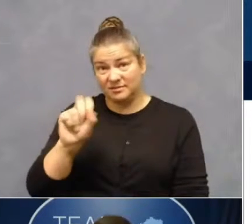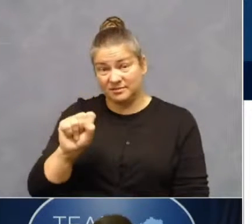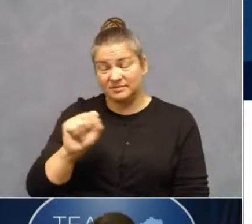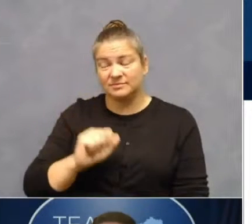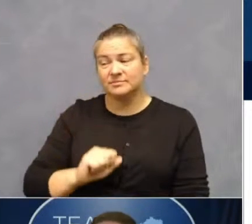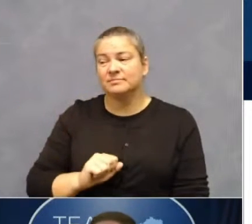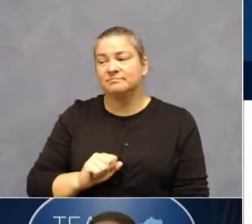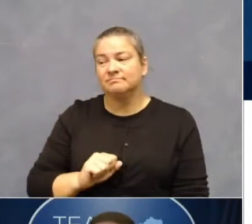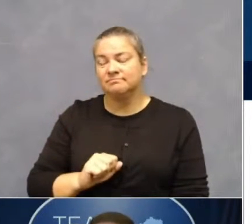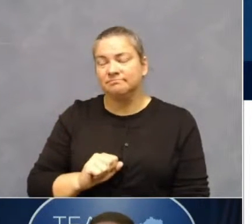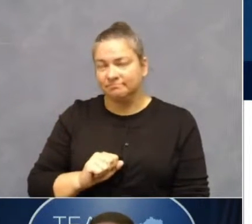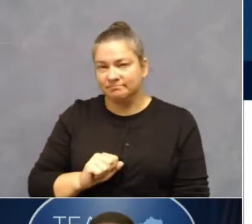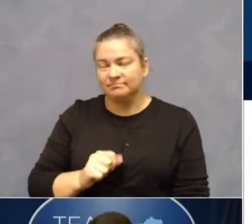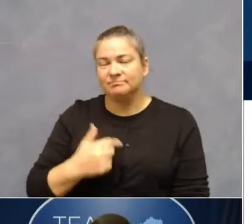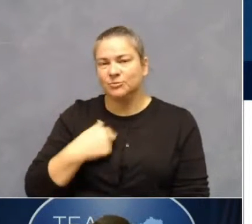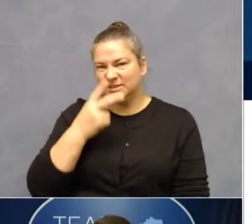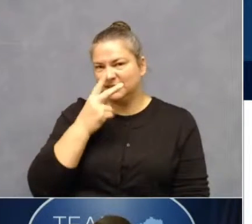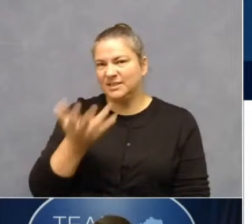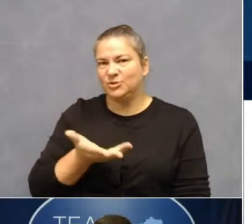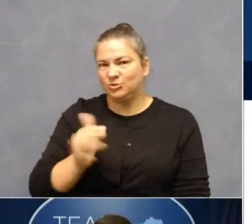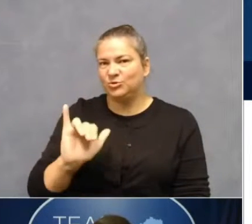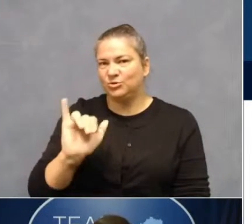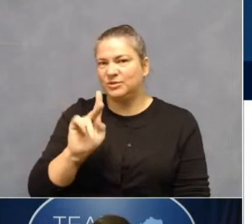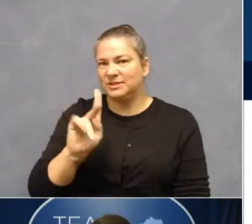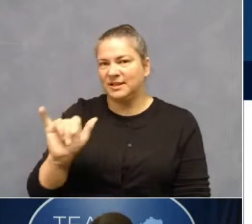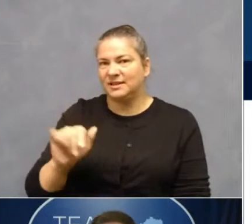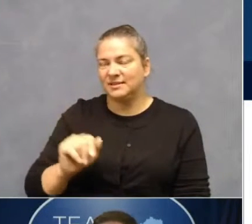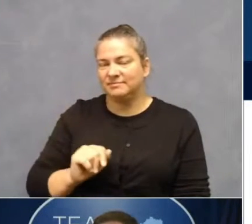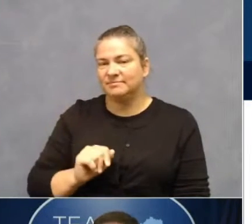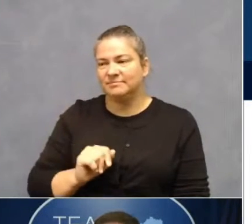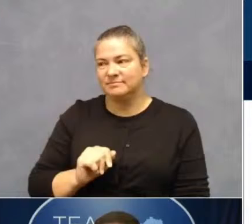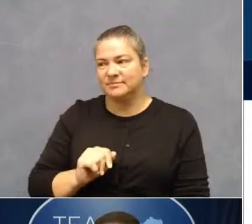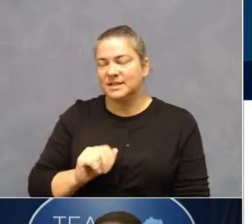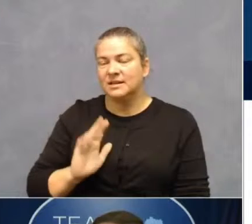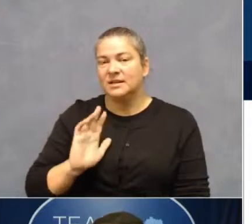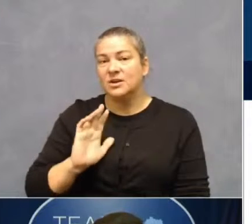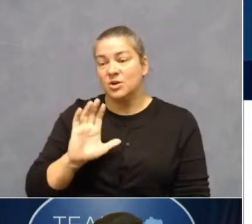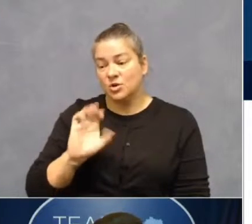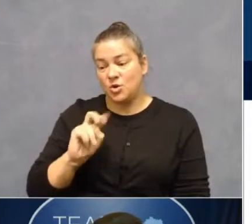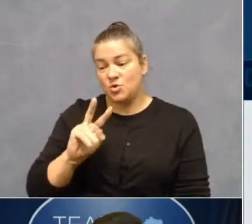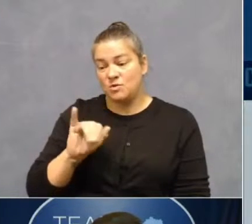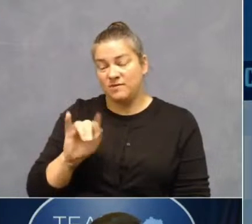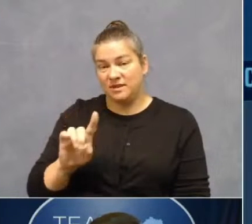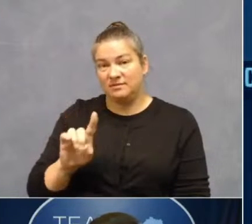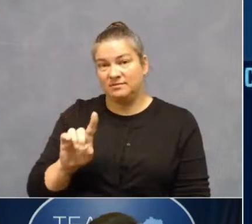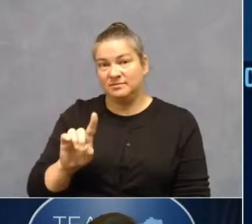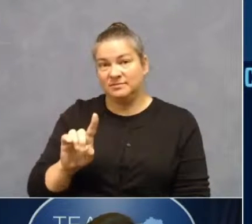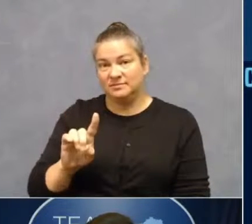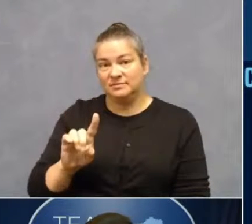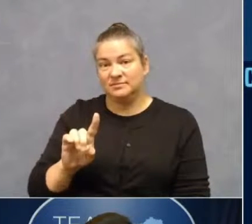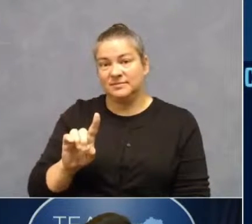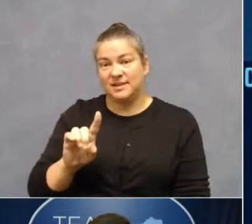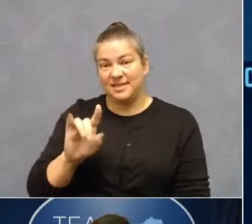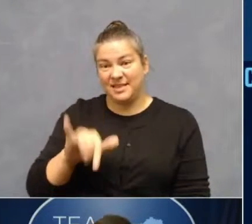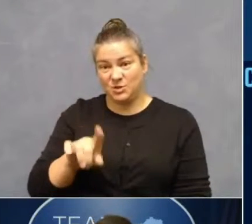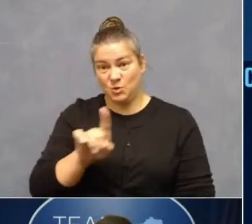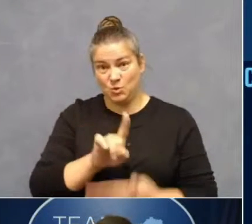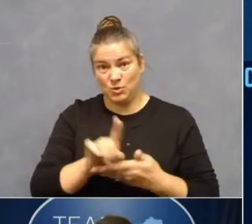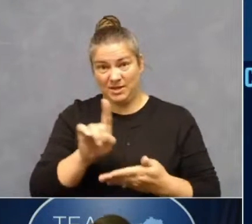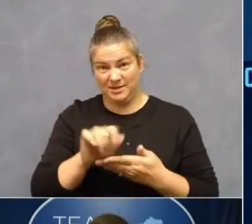we're seeing in Kentucky. In our COVID cases by week is the easiest way to show it.